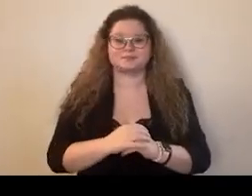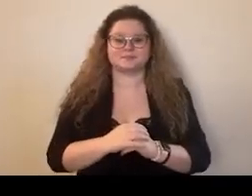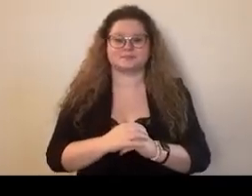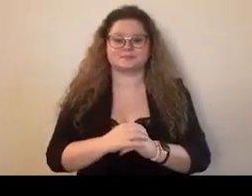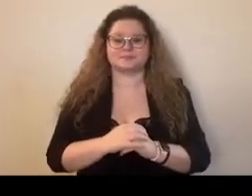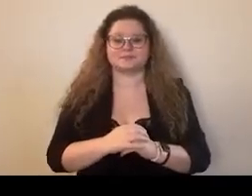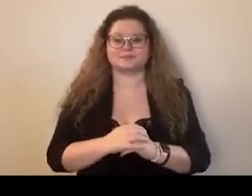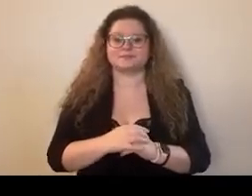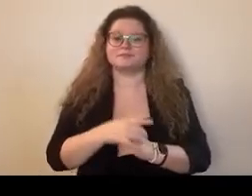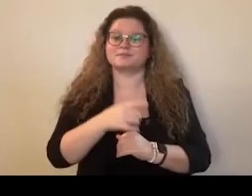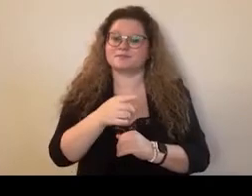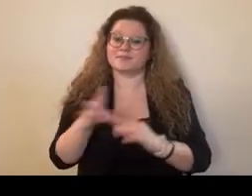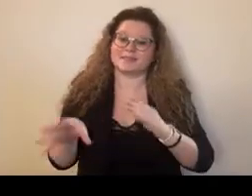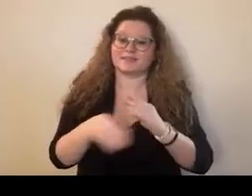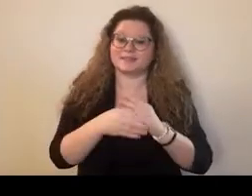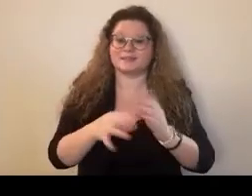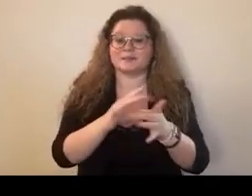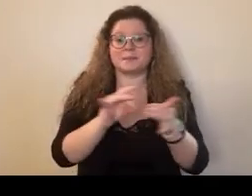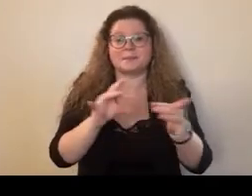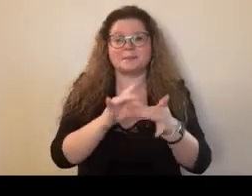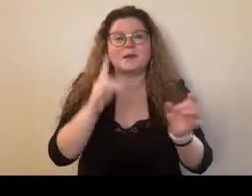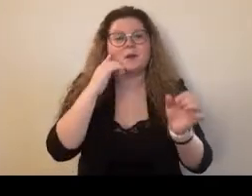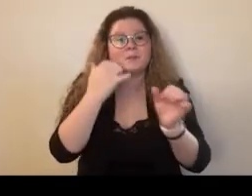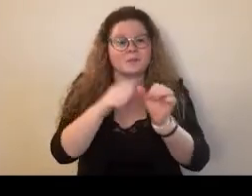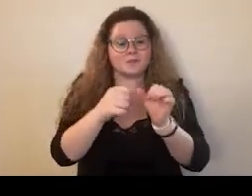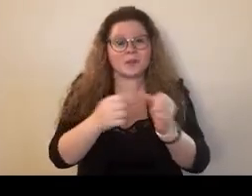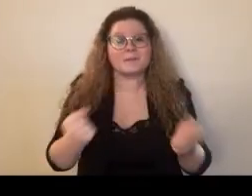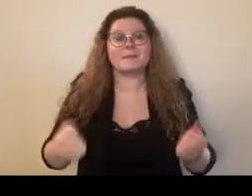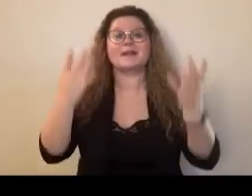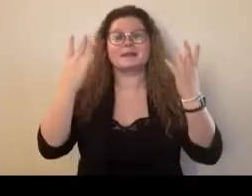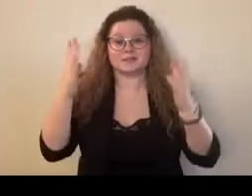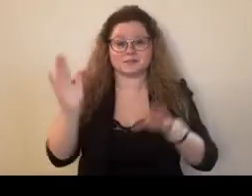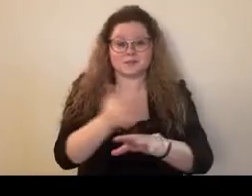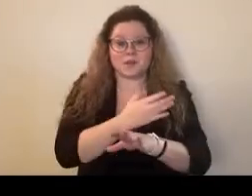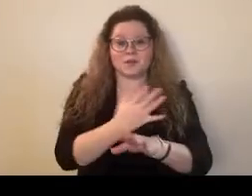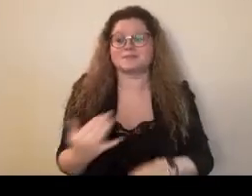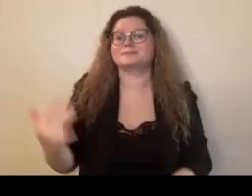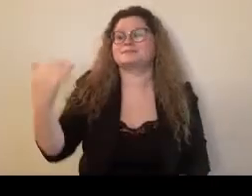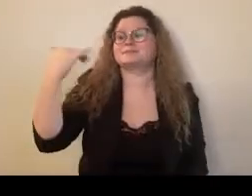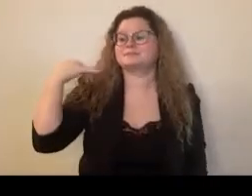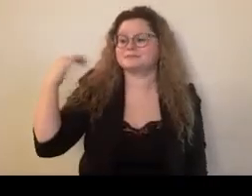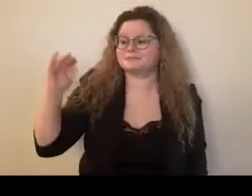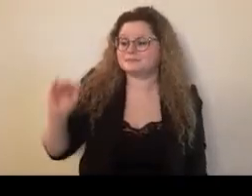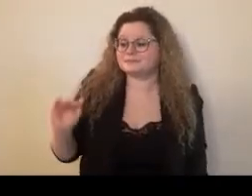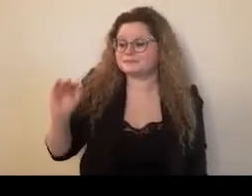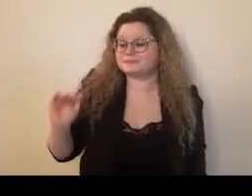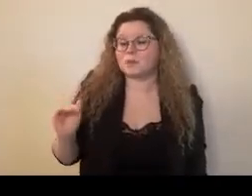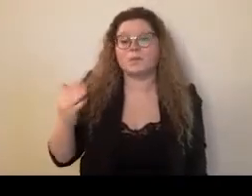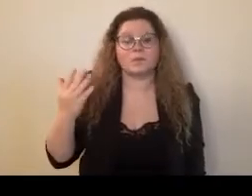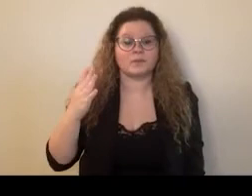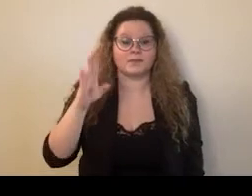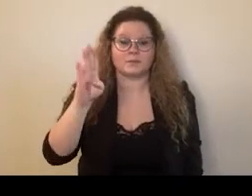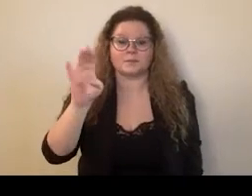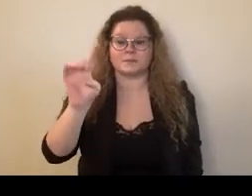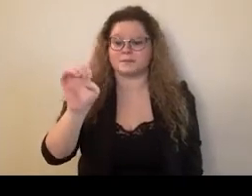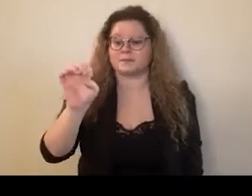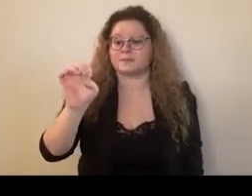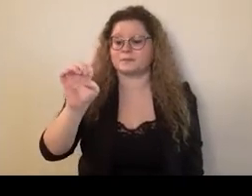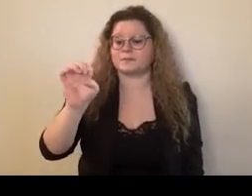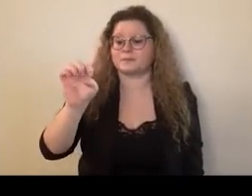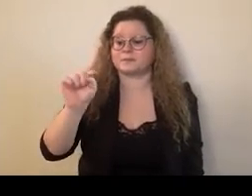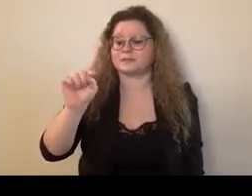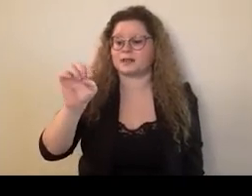She often commented how she remembers many songs as she was growing up, especially from the era of the Beatles and Elvis